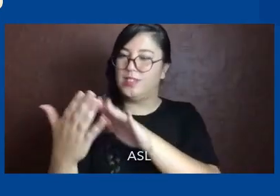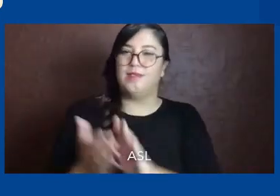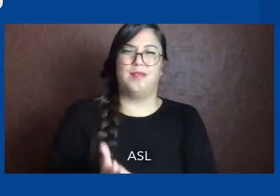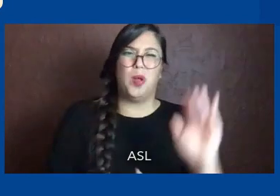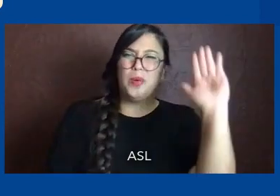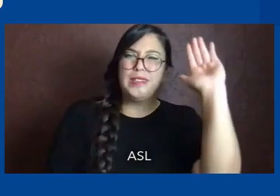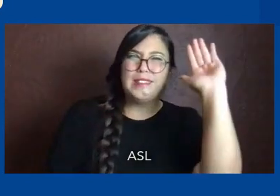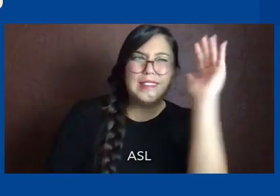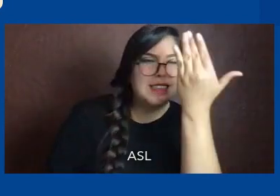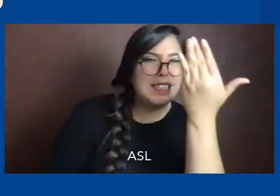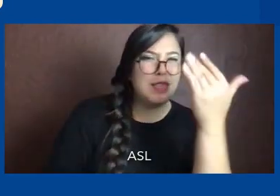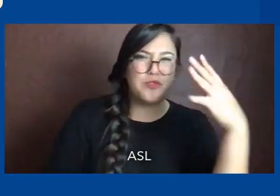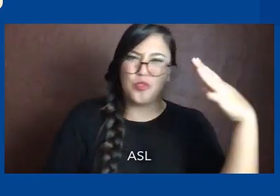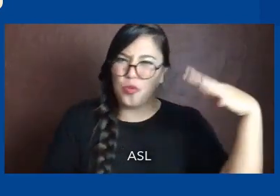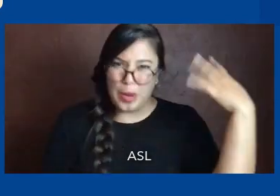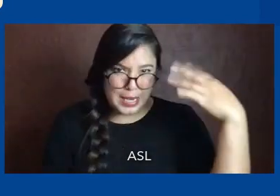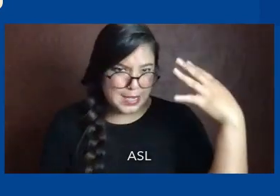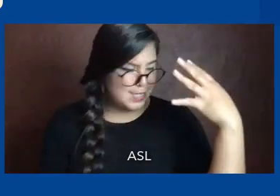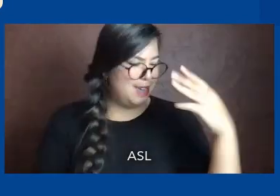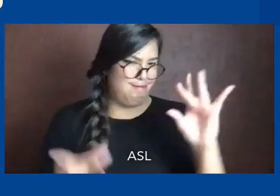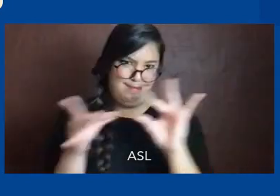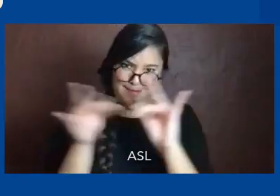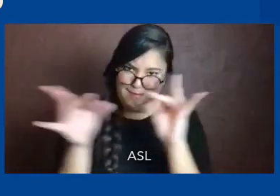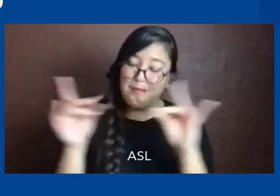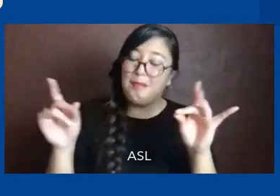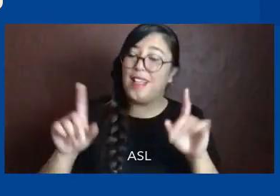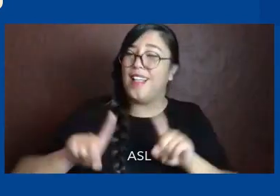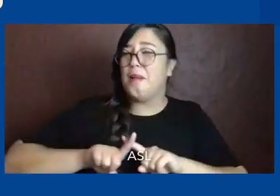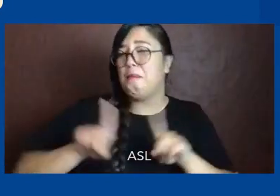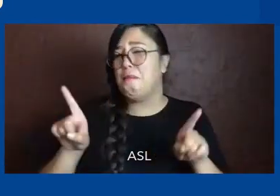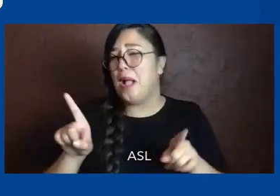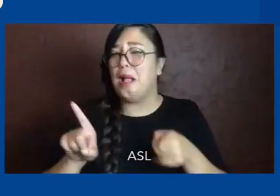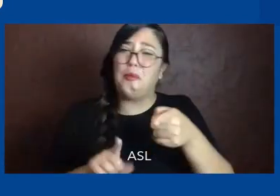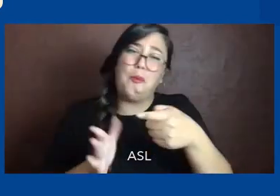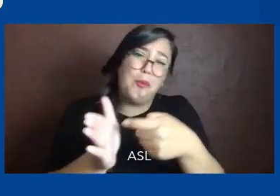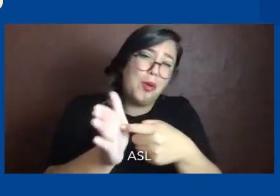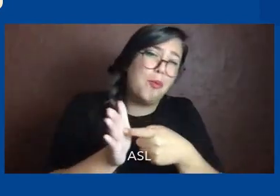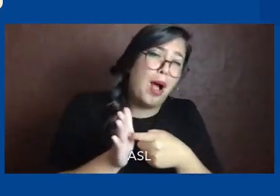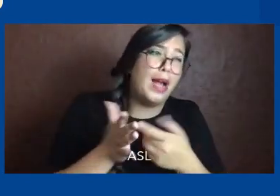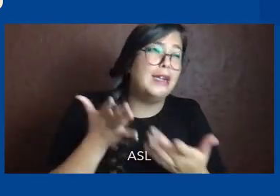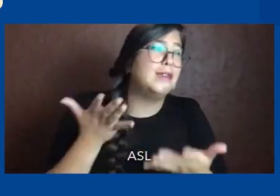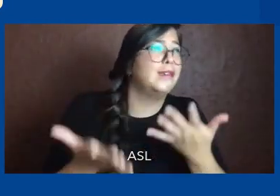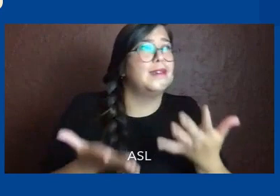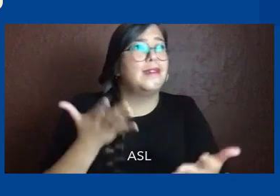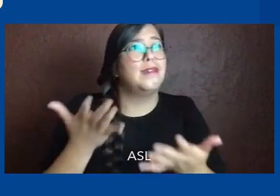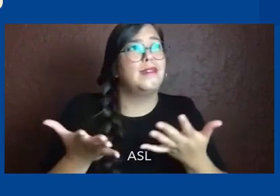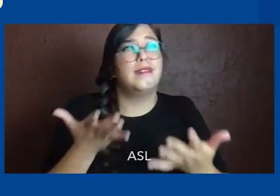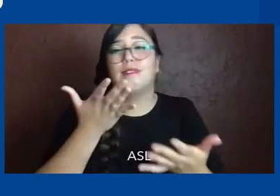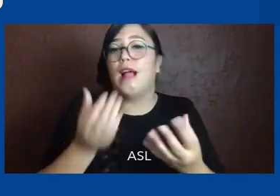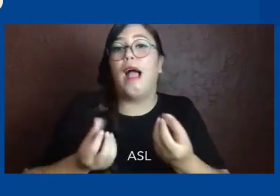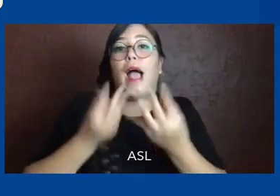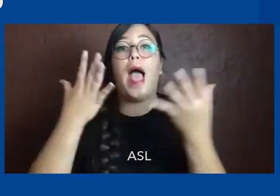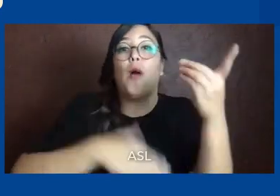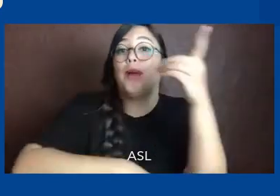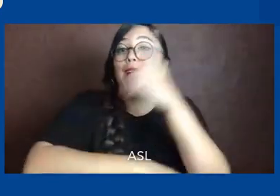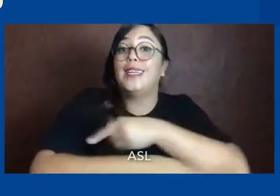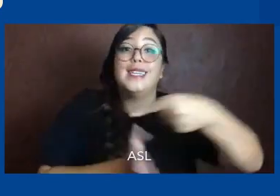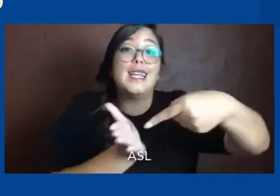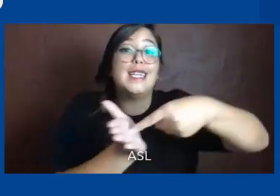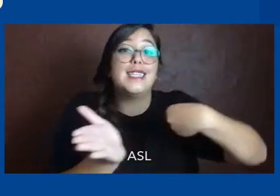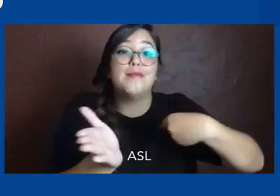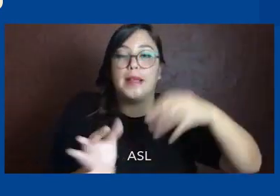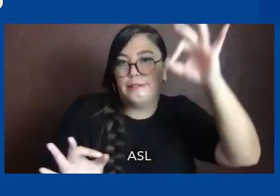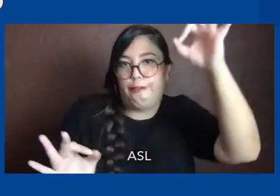but you have to you don't know how many actual days you're going to get paid for, but you're pretty